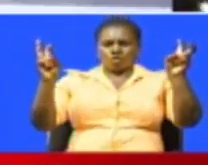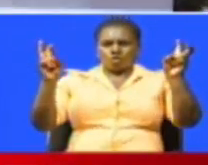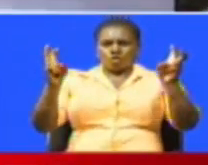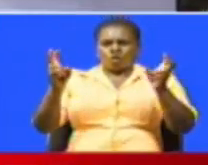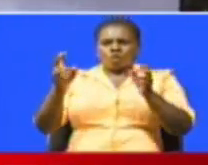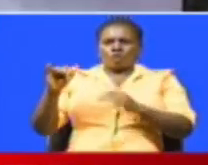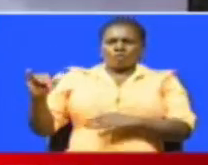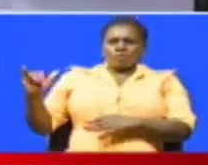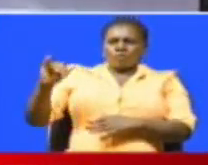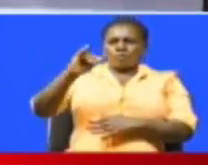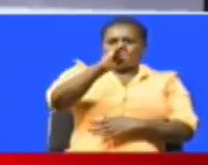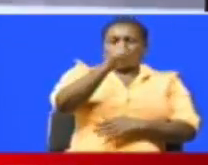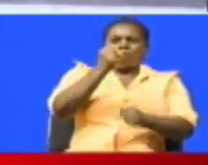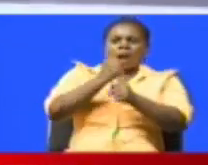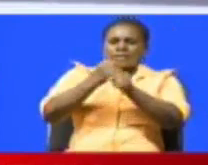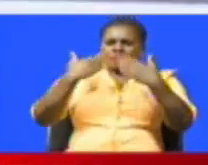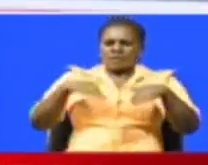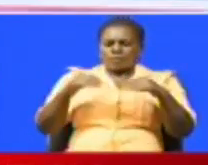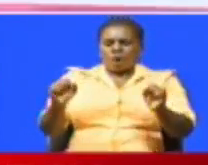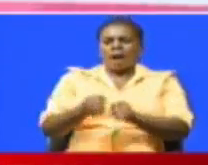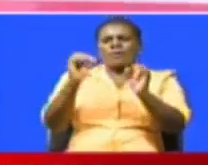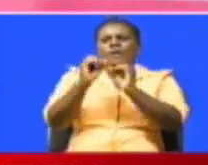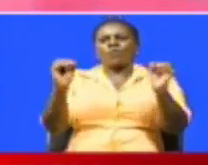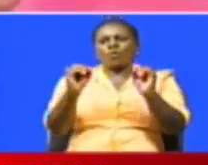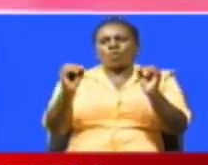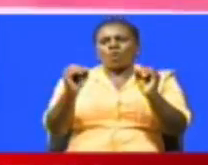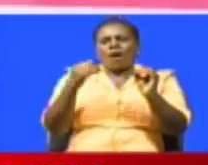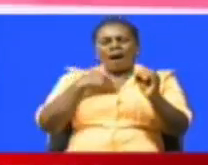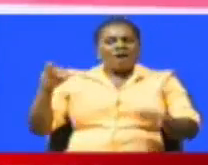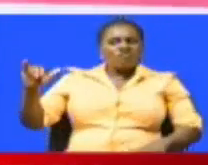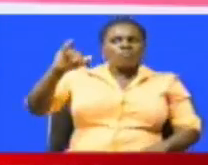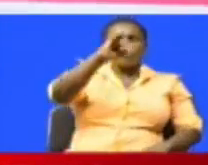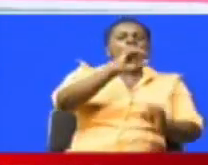from epicenters does not arise. The reason being, there are no flights